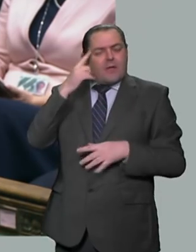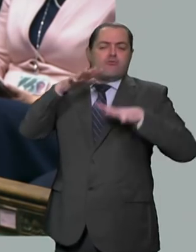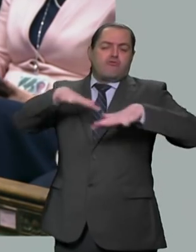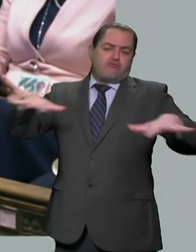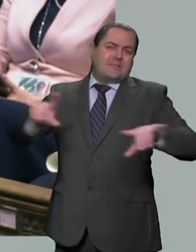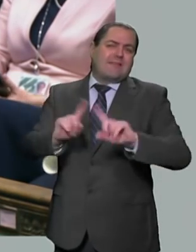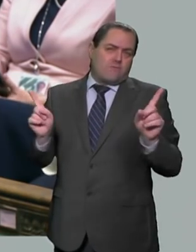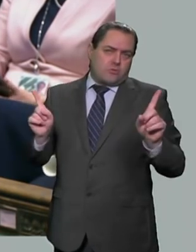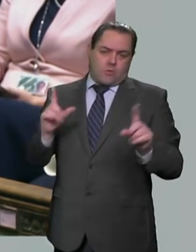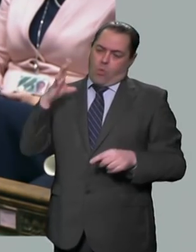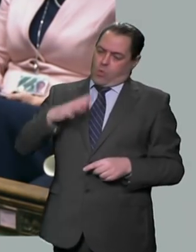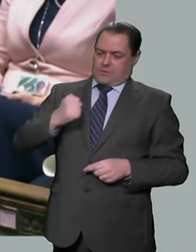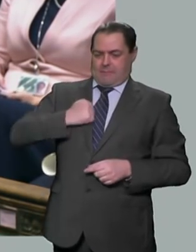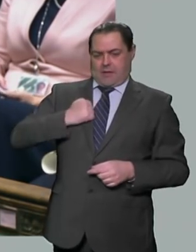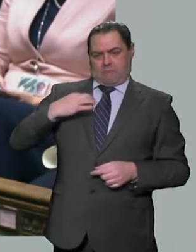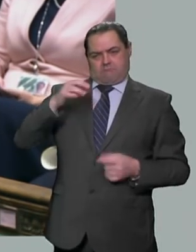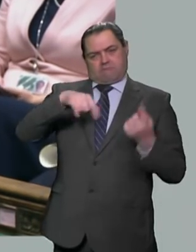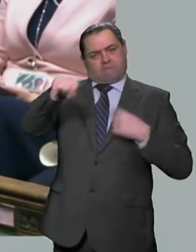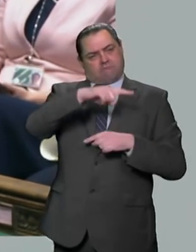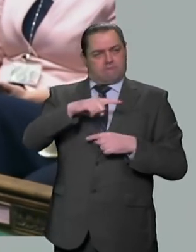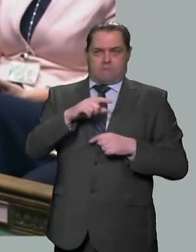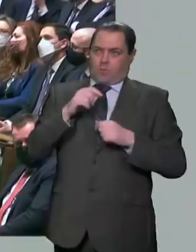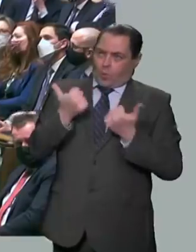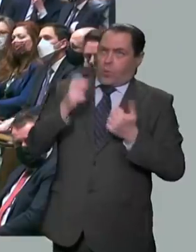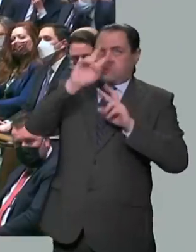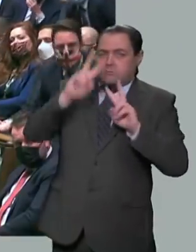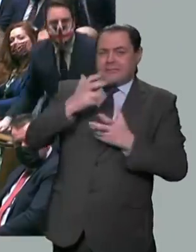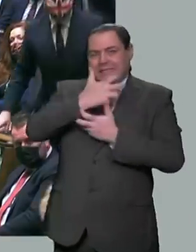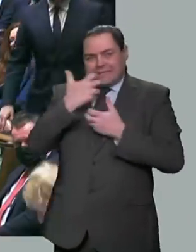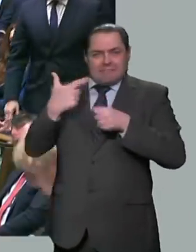my constituents have a reliable and affordable source of energy and fuel.